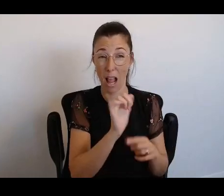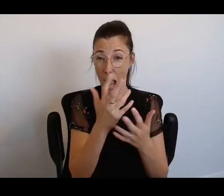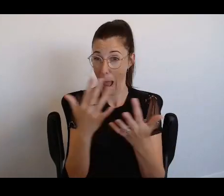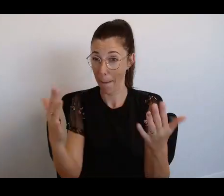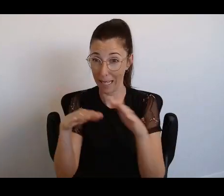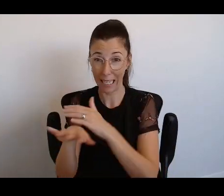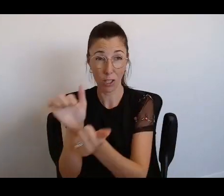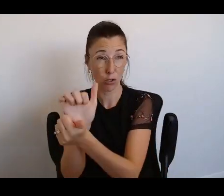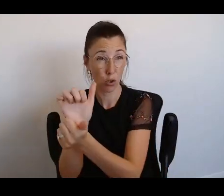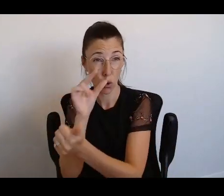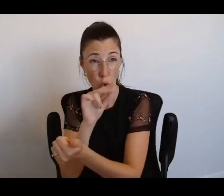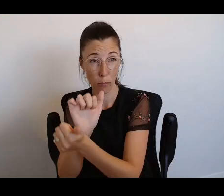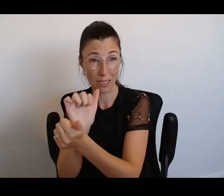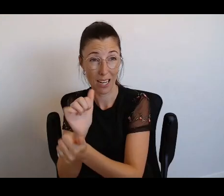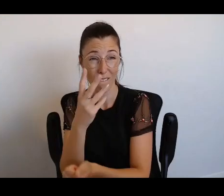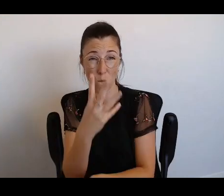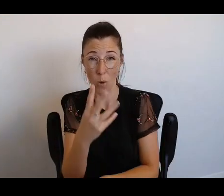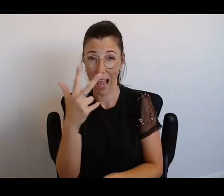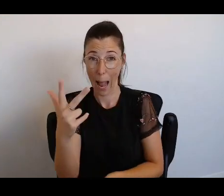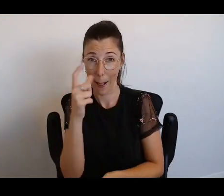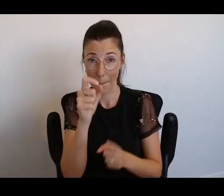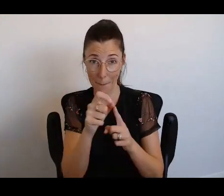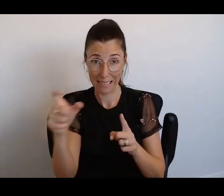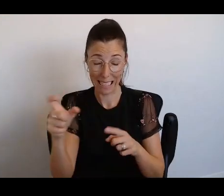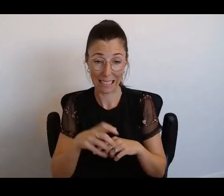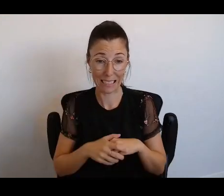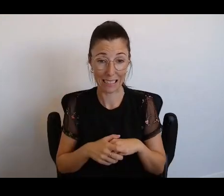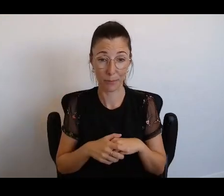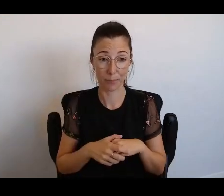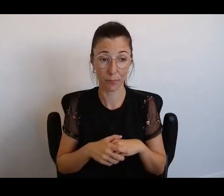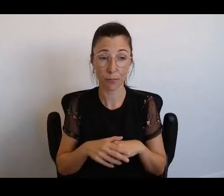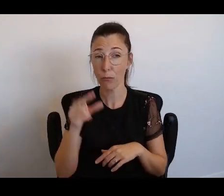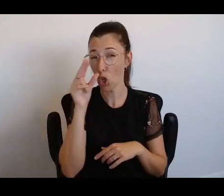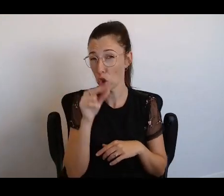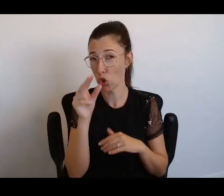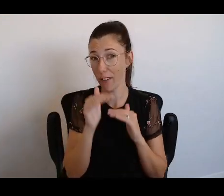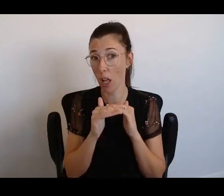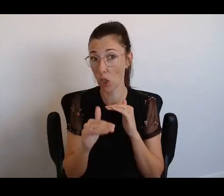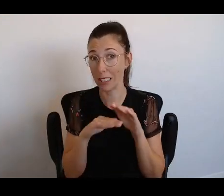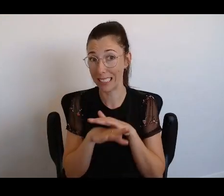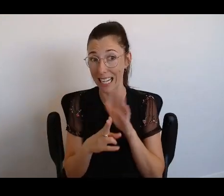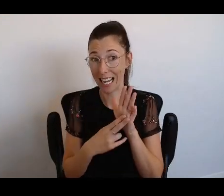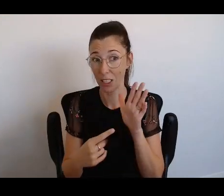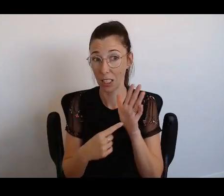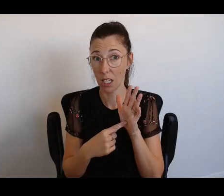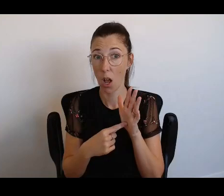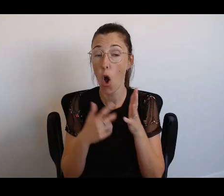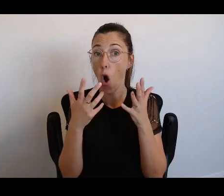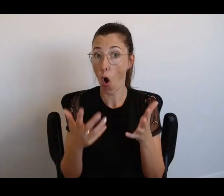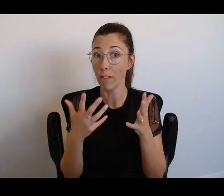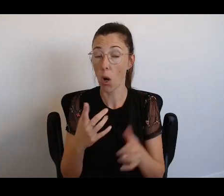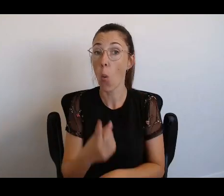youth prison population. In fact, juvenile justice in the Northern Territory is at times 100%